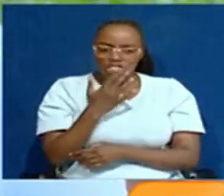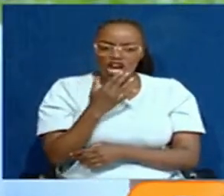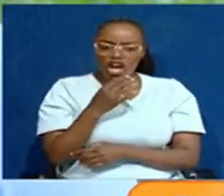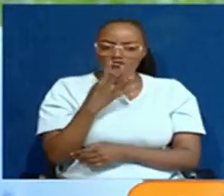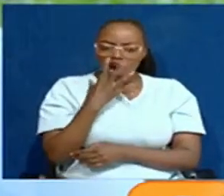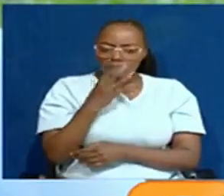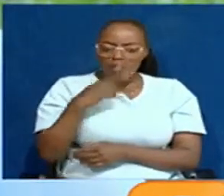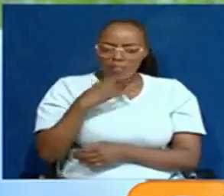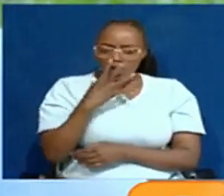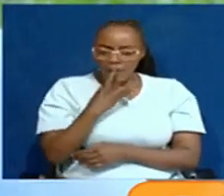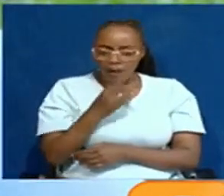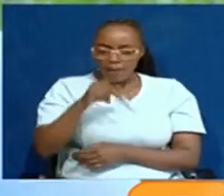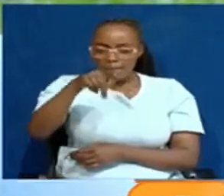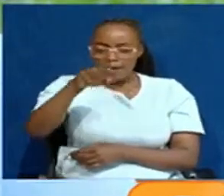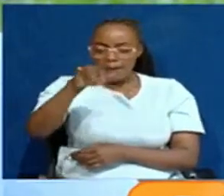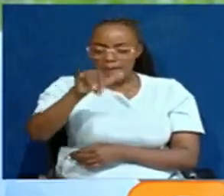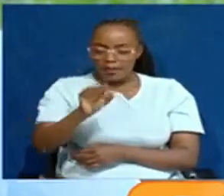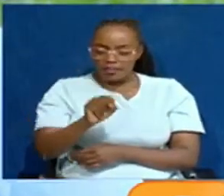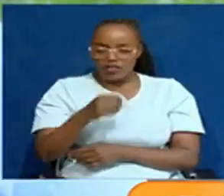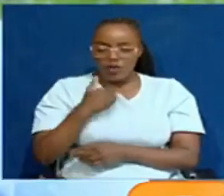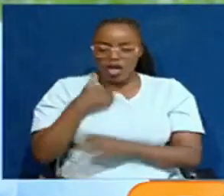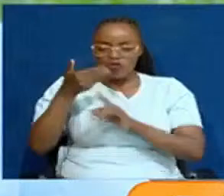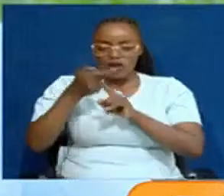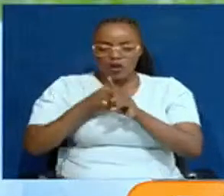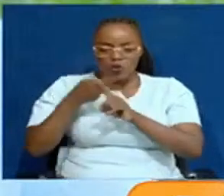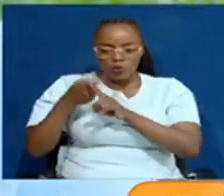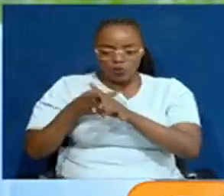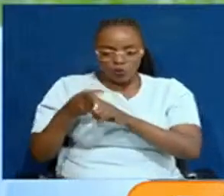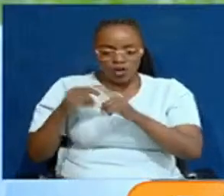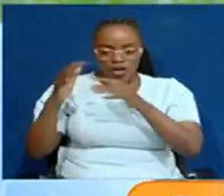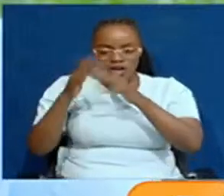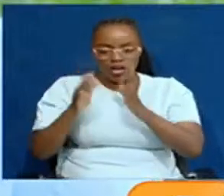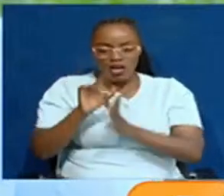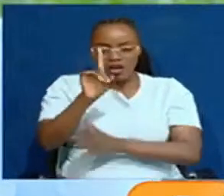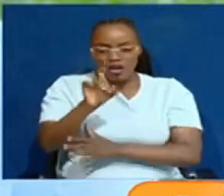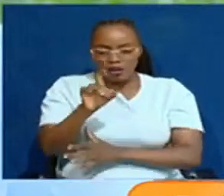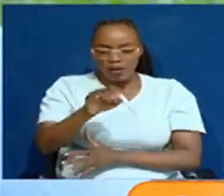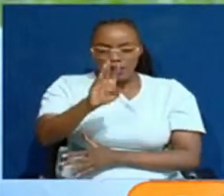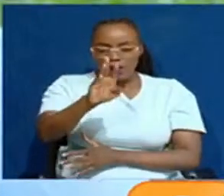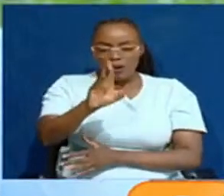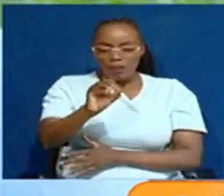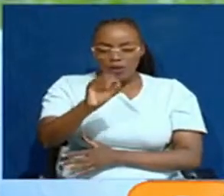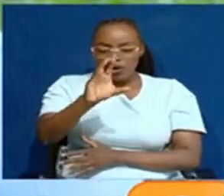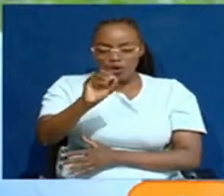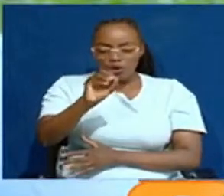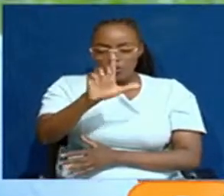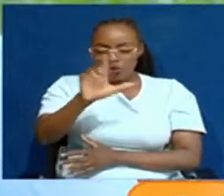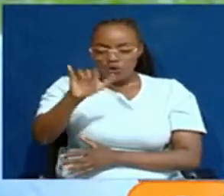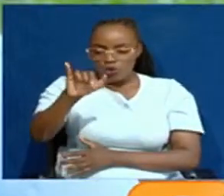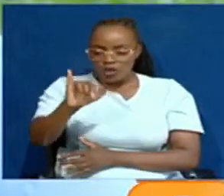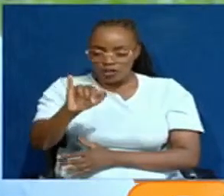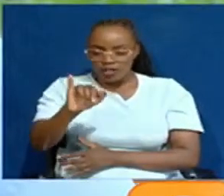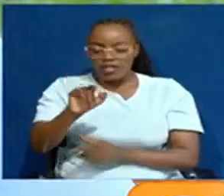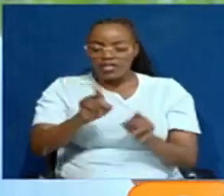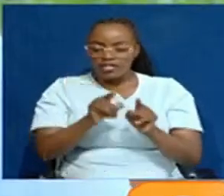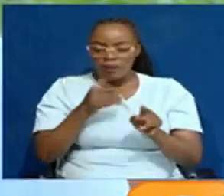have peas, potatoes, cabbage, broccoli, French